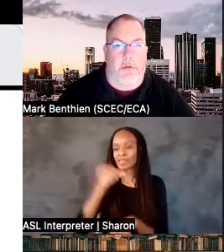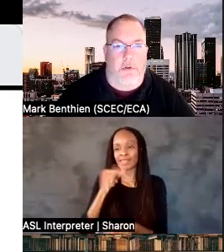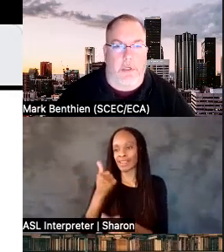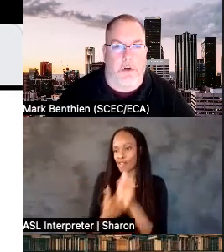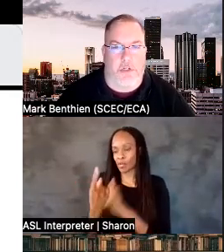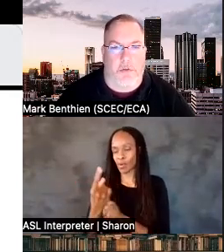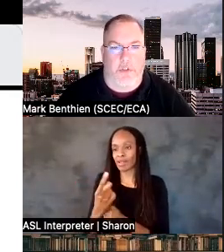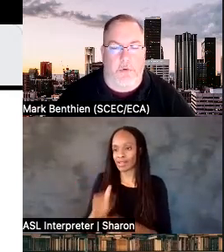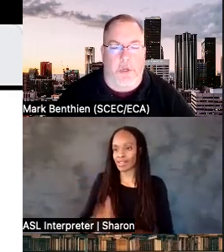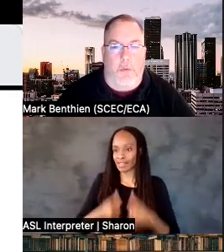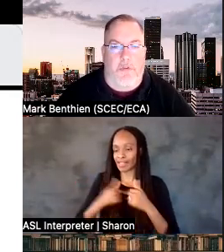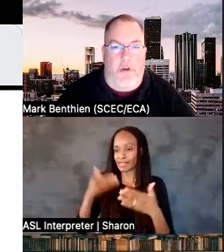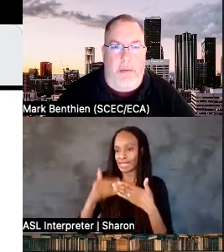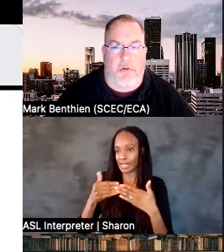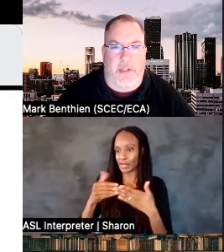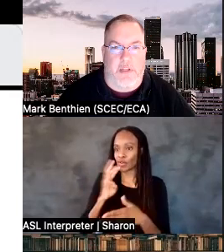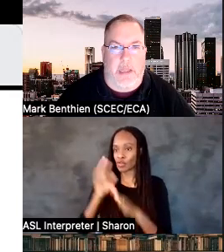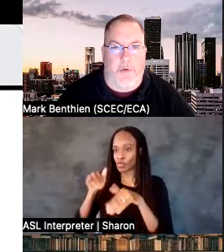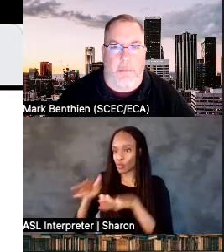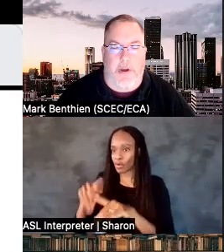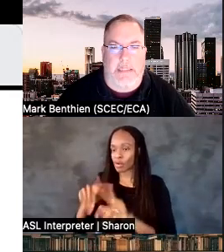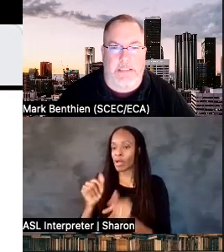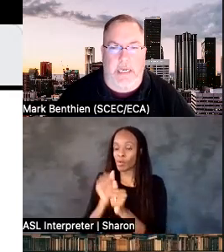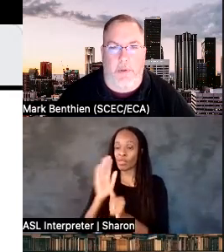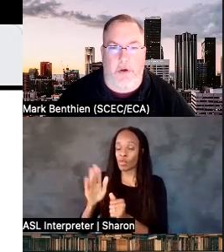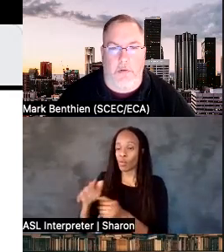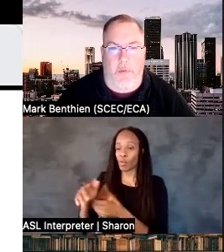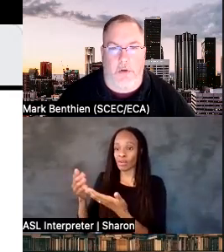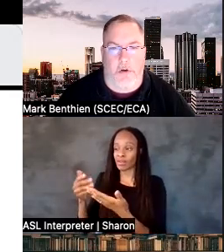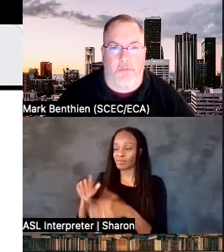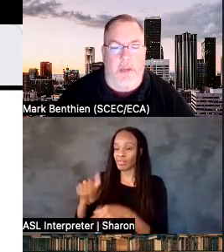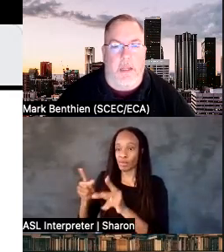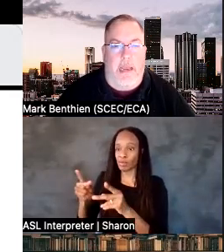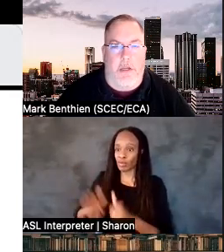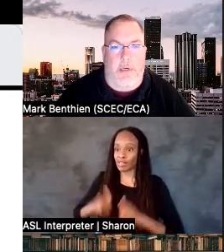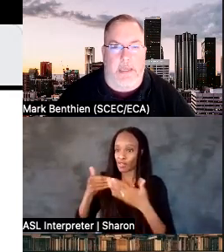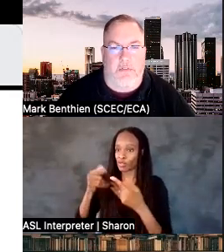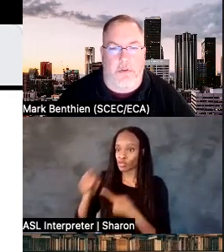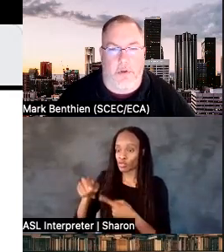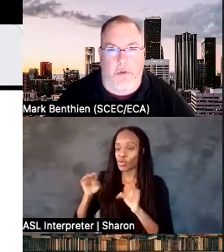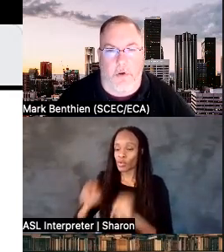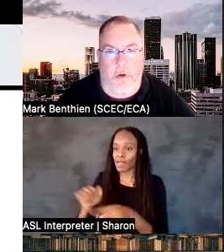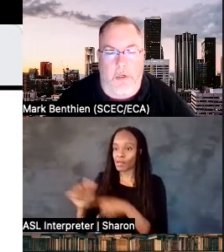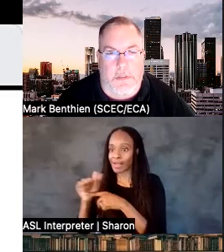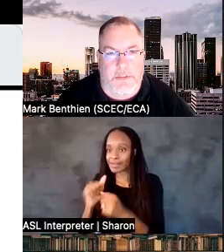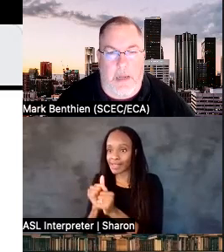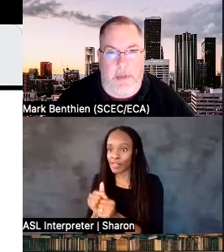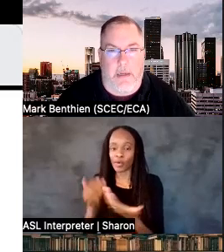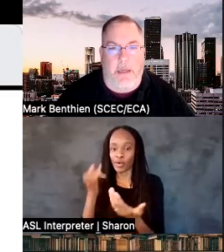we really do encourage you to, with your neighbors, get together and practice how, when an earthquake occurs, how you would get to